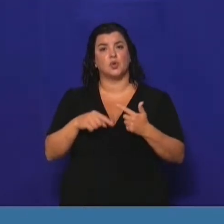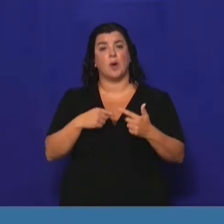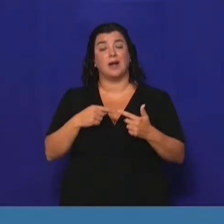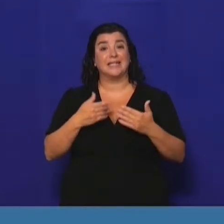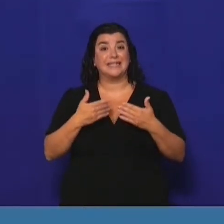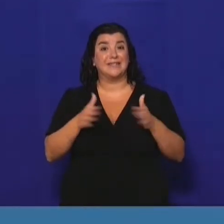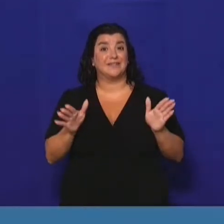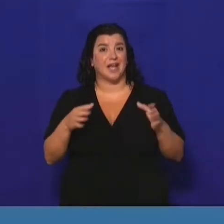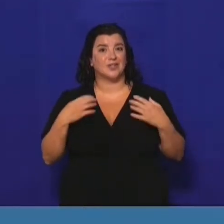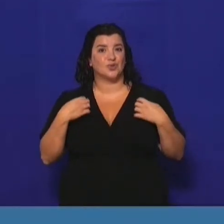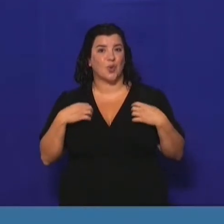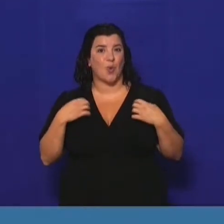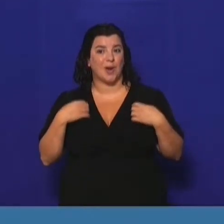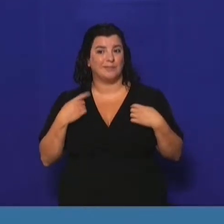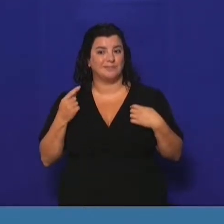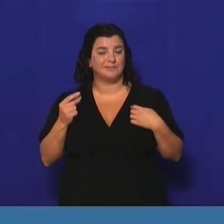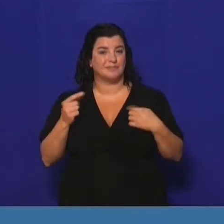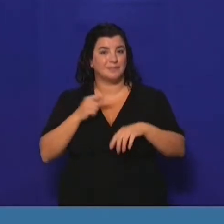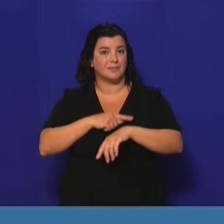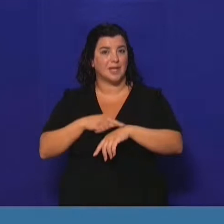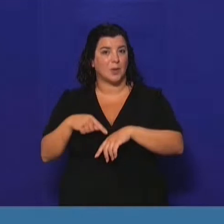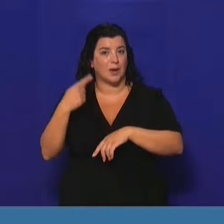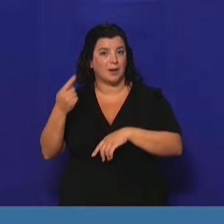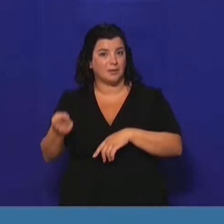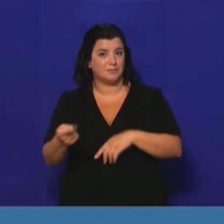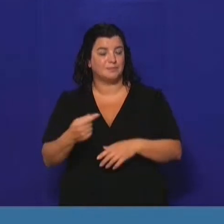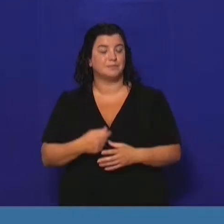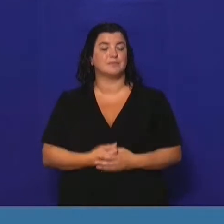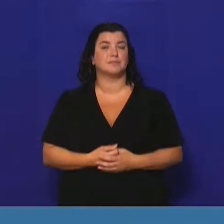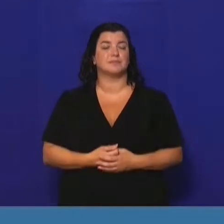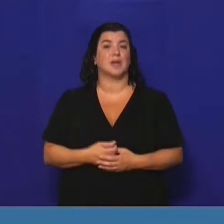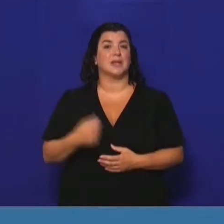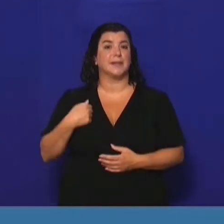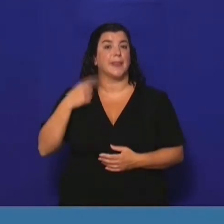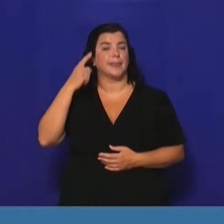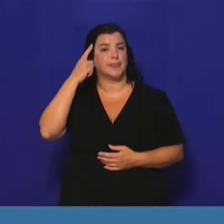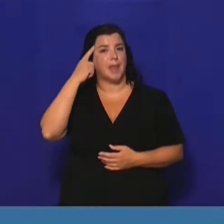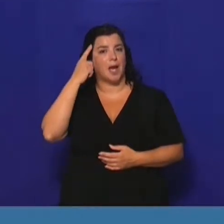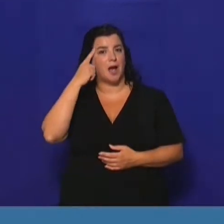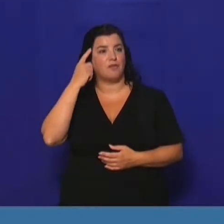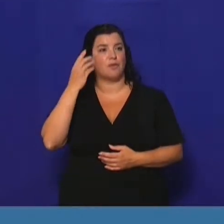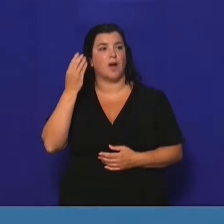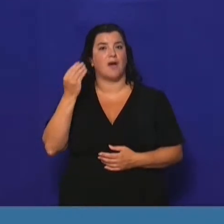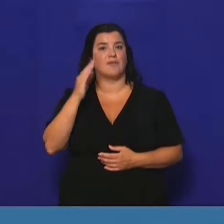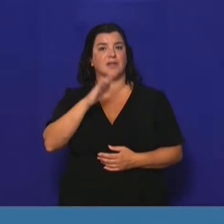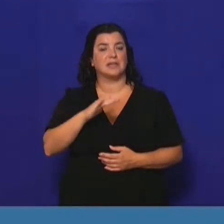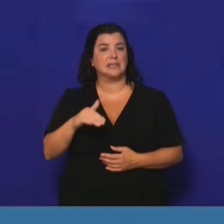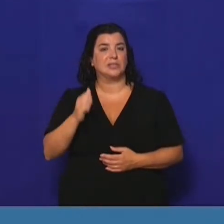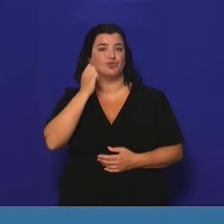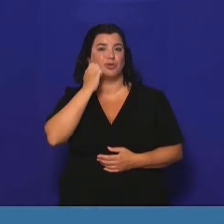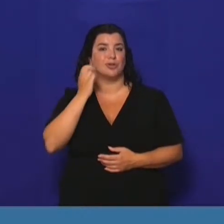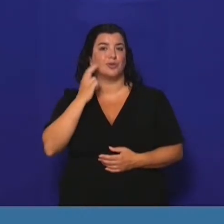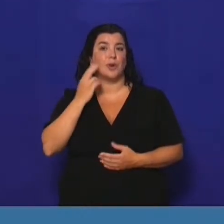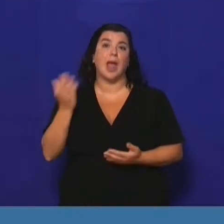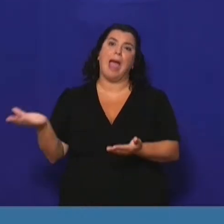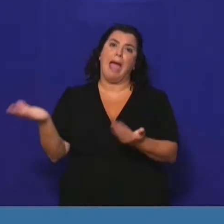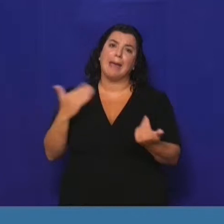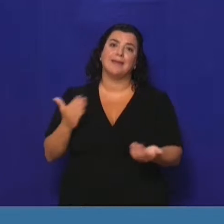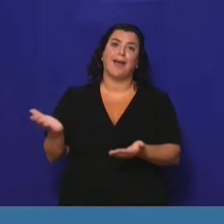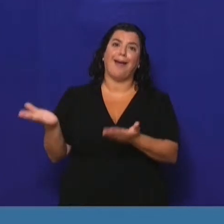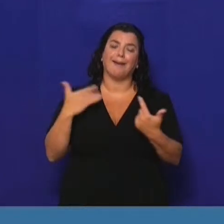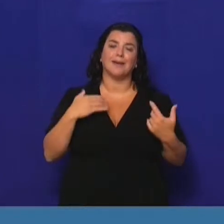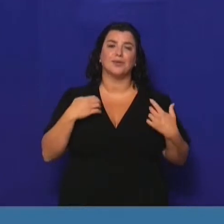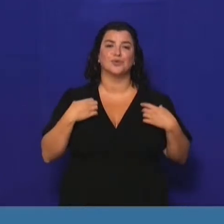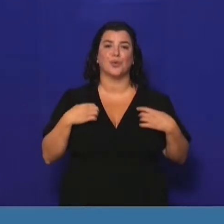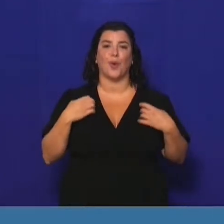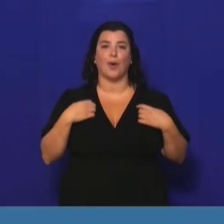tal-iskejjel. Nafu wkoll li qed ngħadu messaġġi biex il-ġenituri jibgħatu b'mod fiżiku